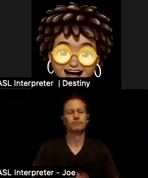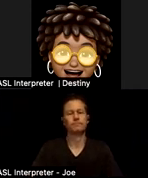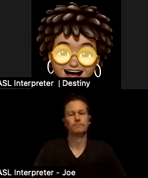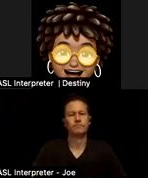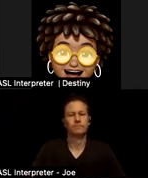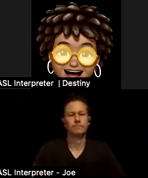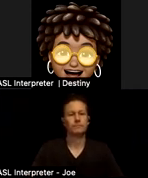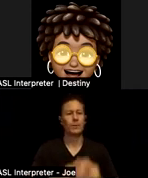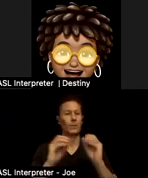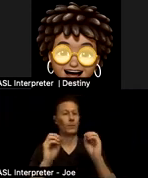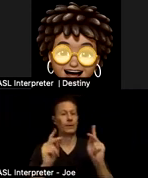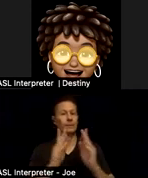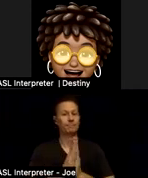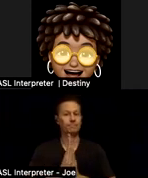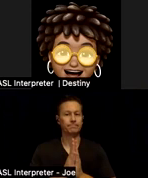All right.